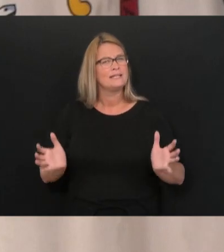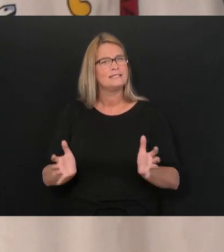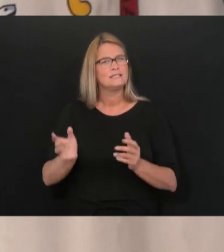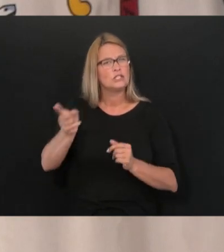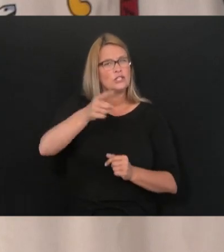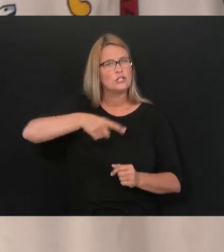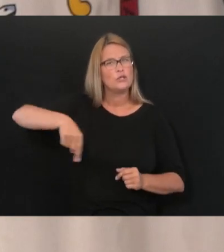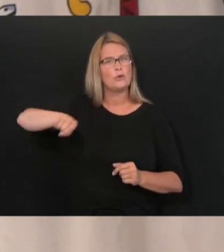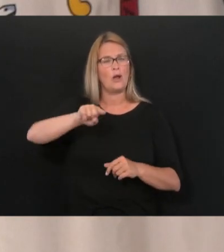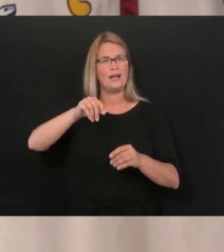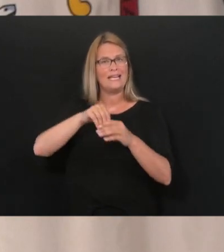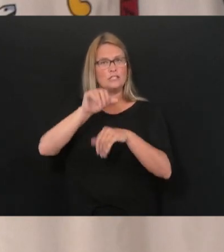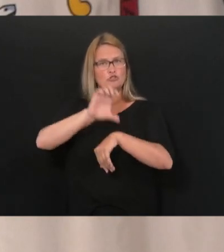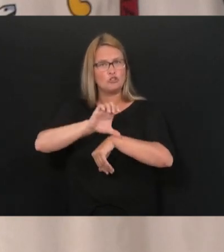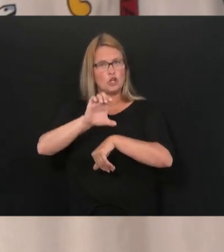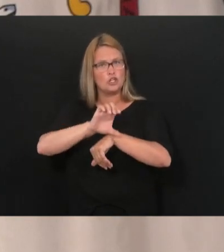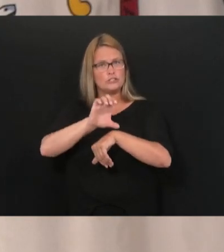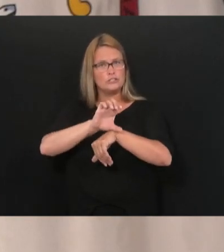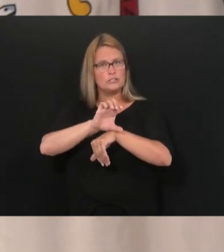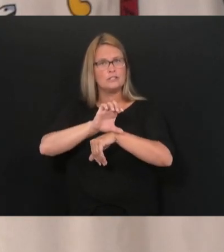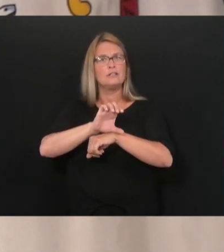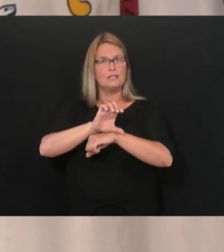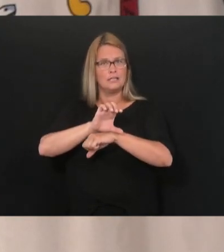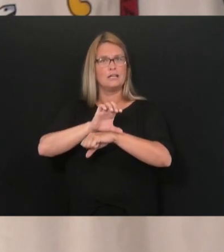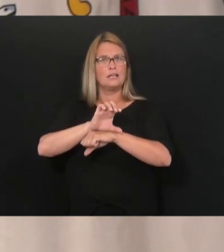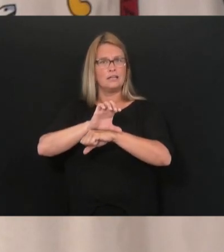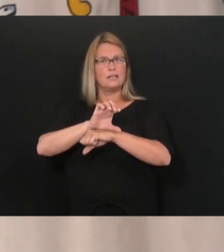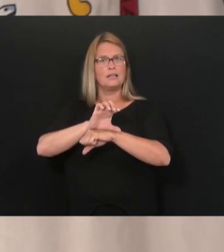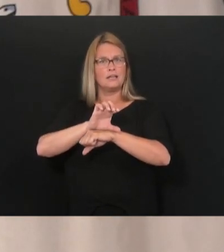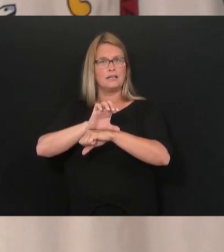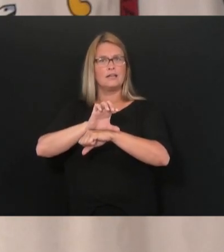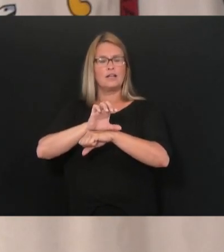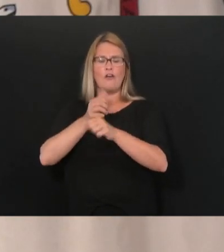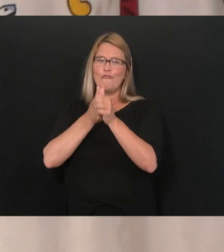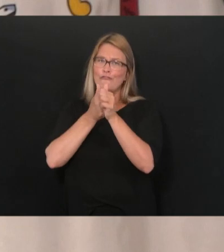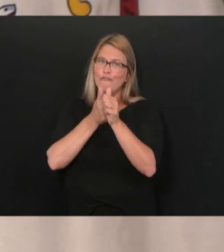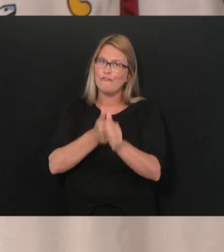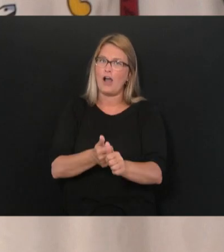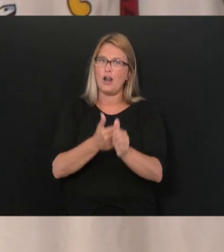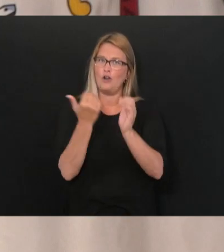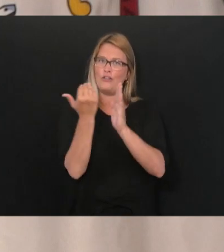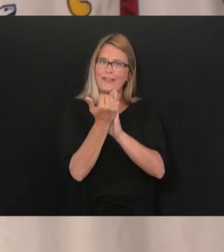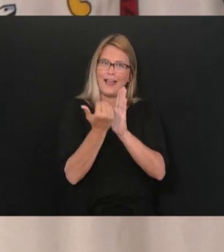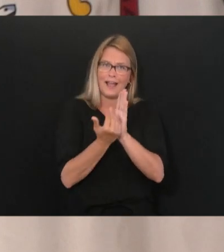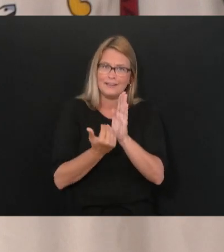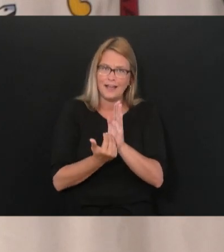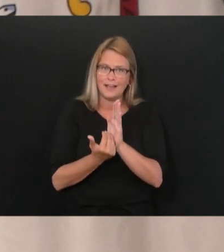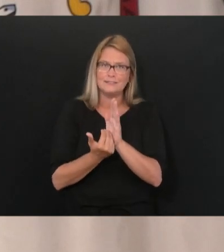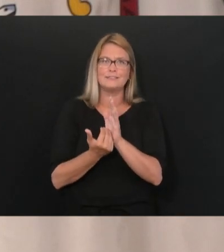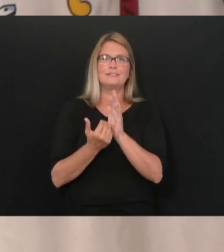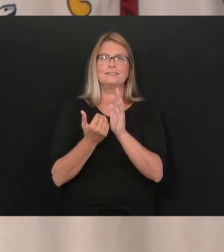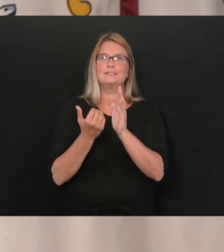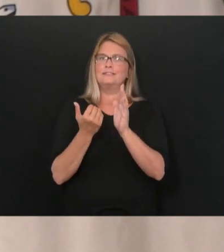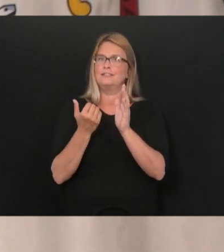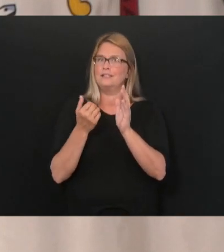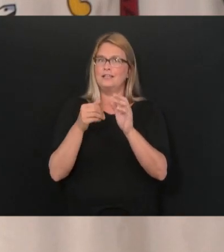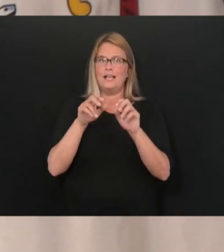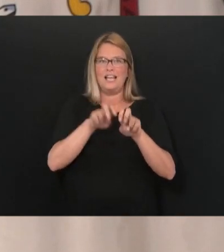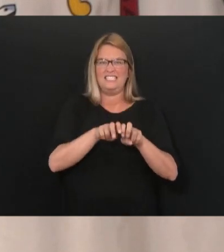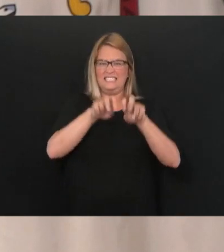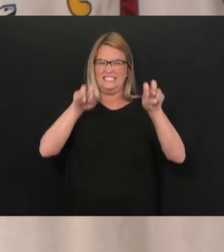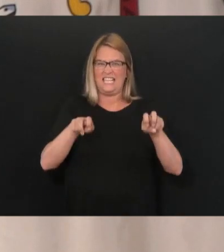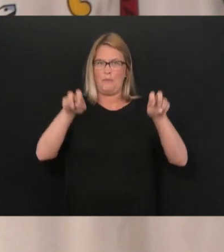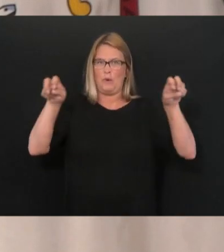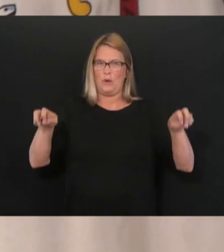in our church settings to just follow the guidelines as far as every other pew, as far